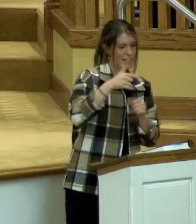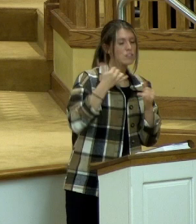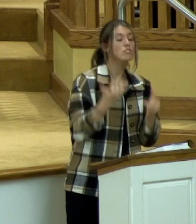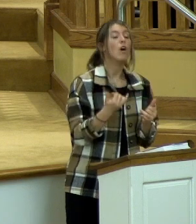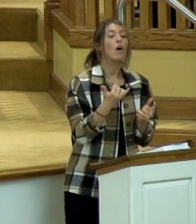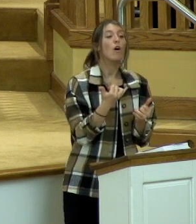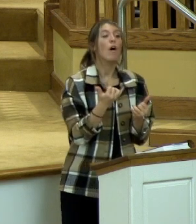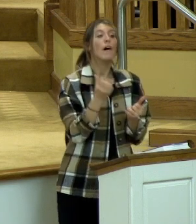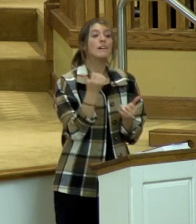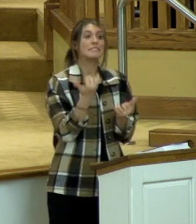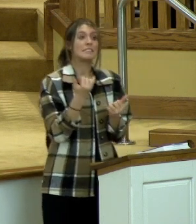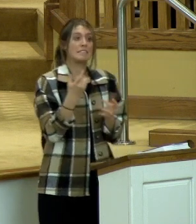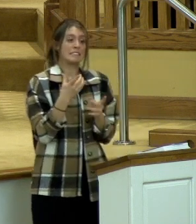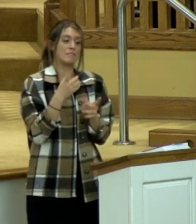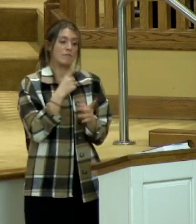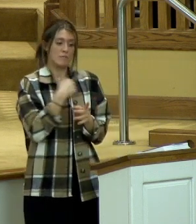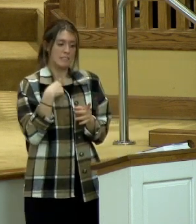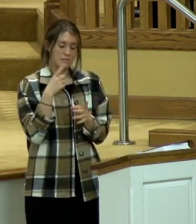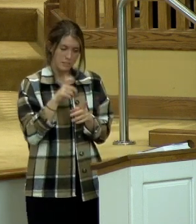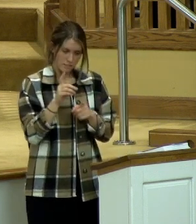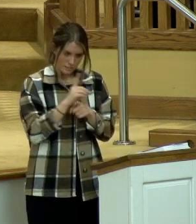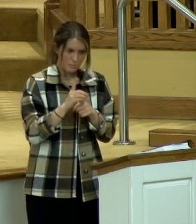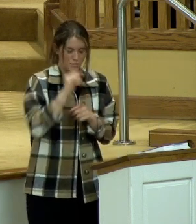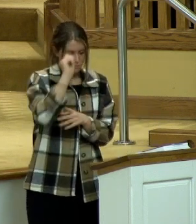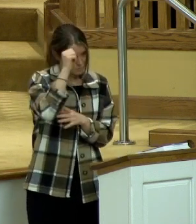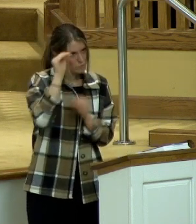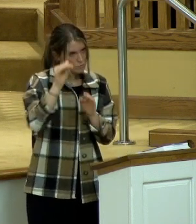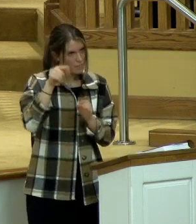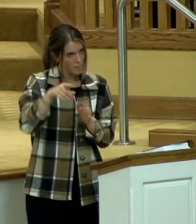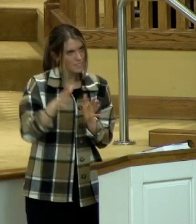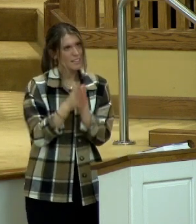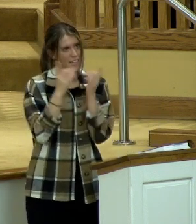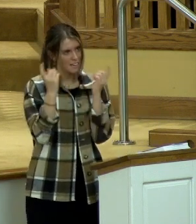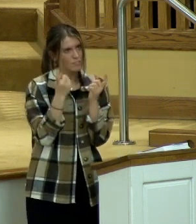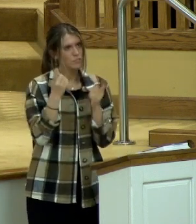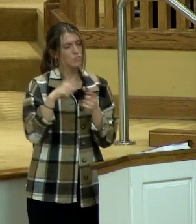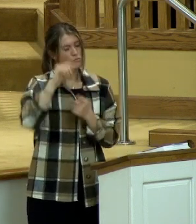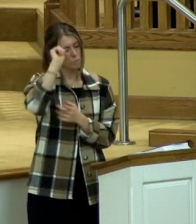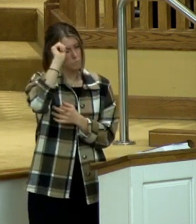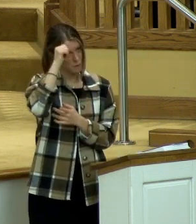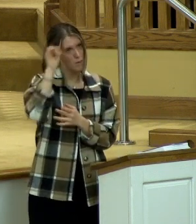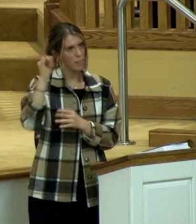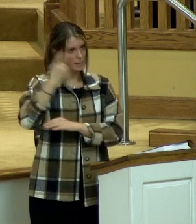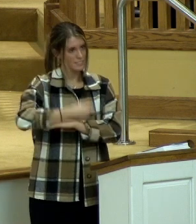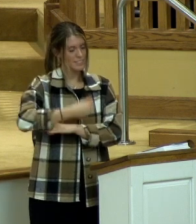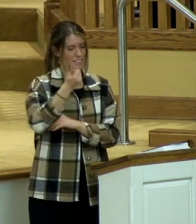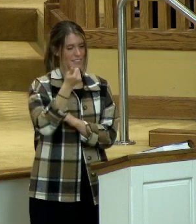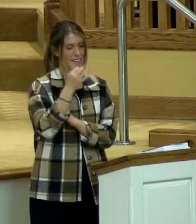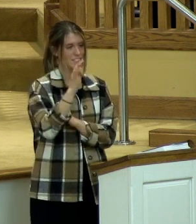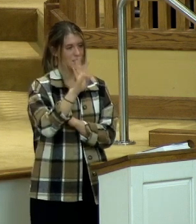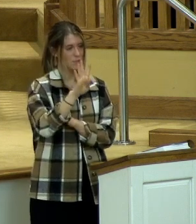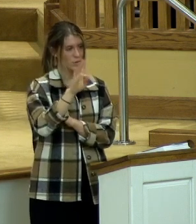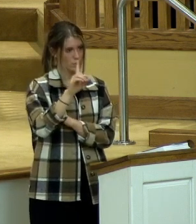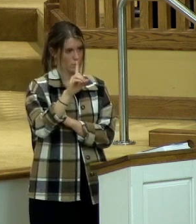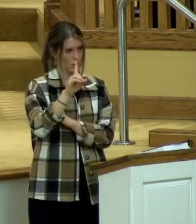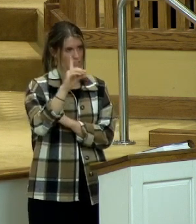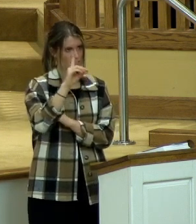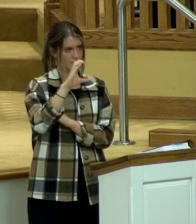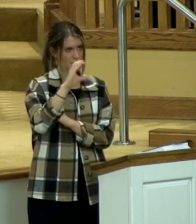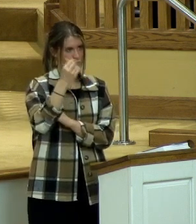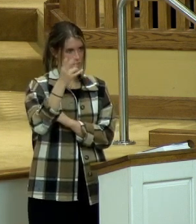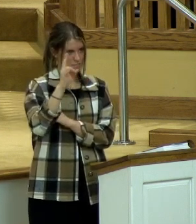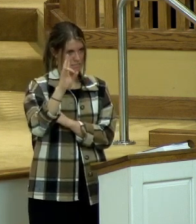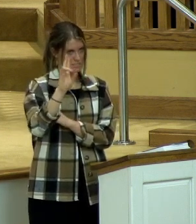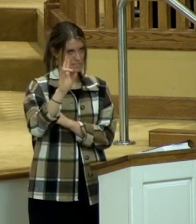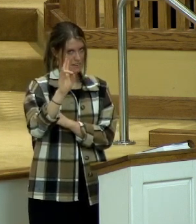takes some of us a little extra discipline to remind people this is the anniversary of Pearl Harbor. 1941, right? December 7th, we're